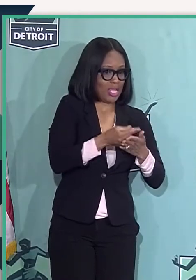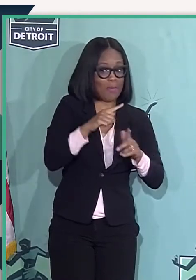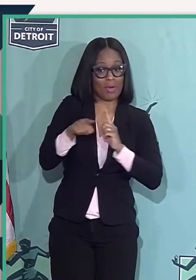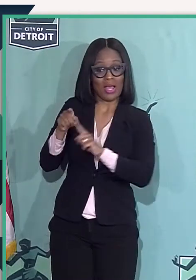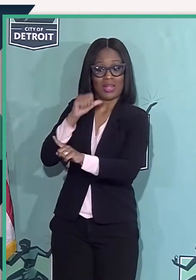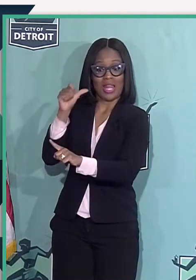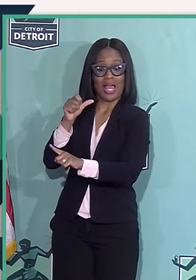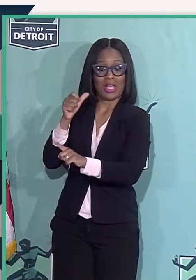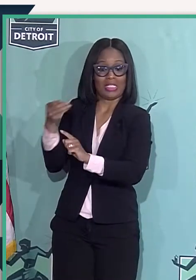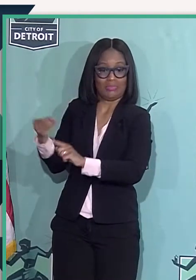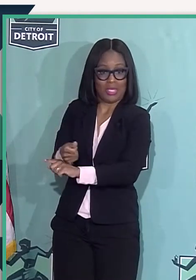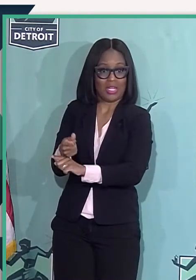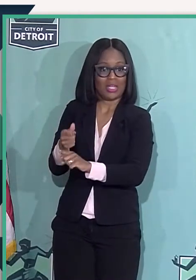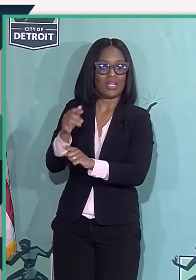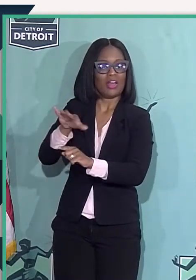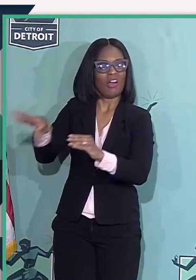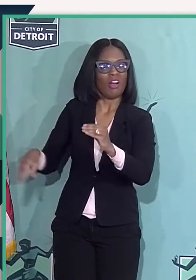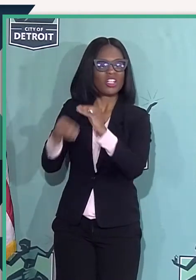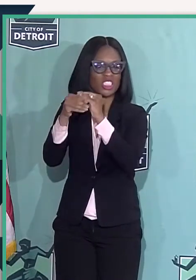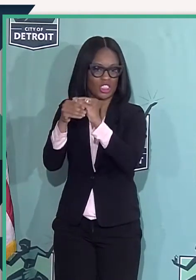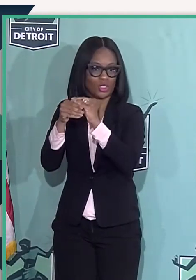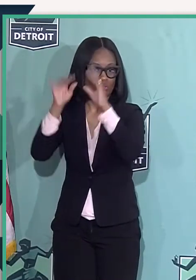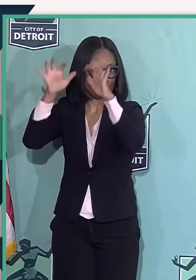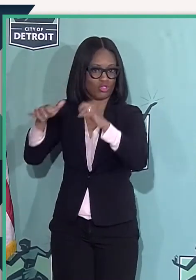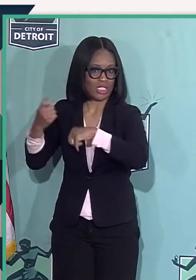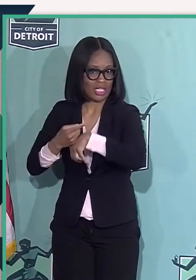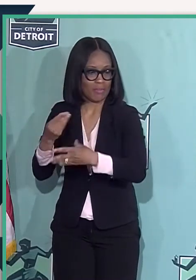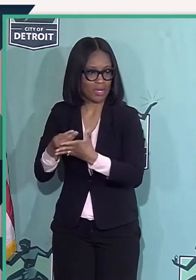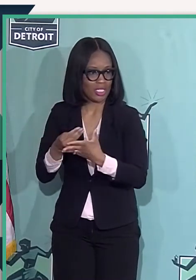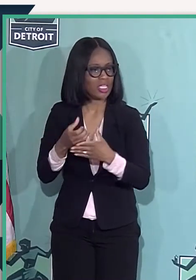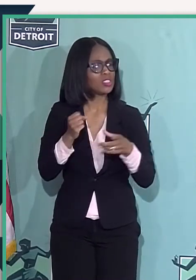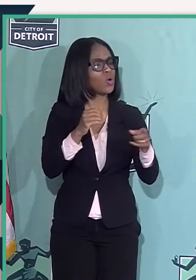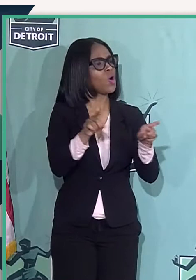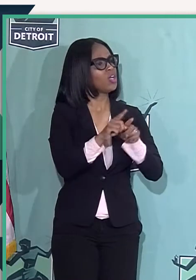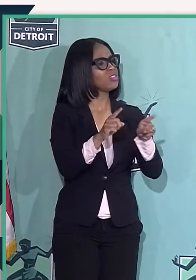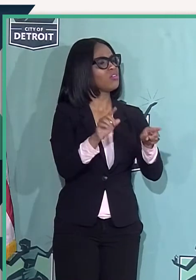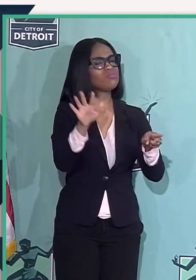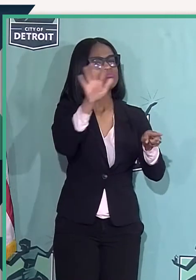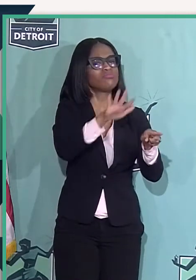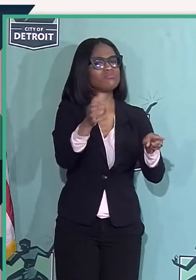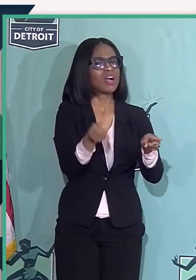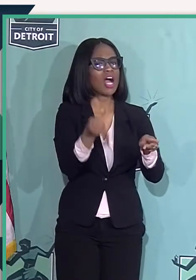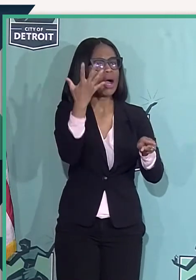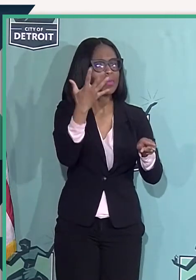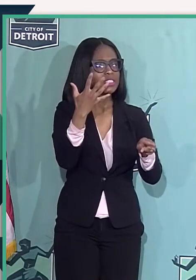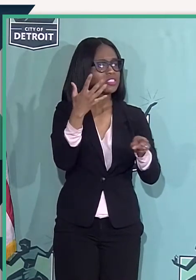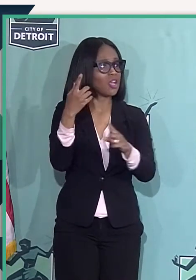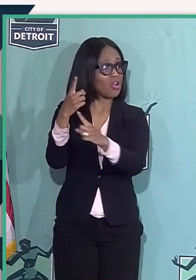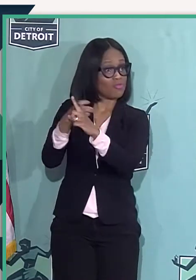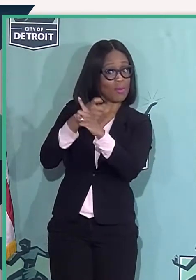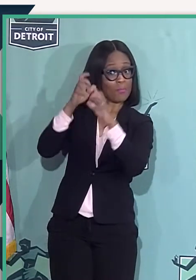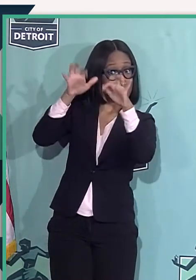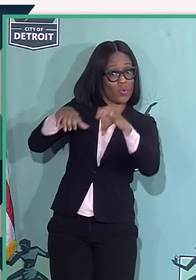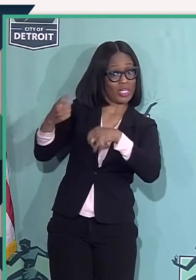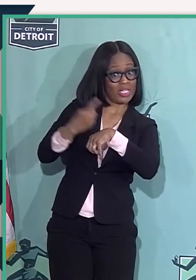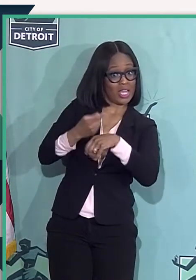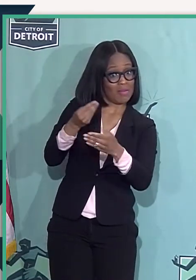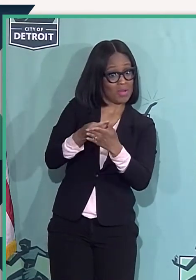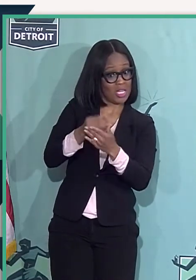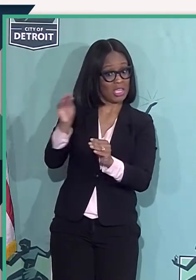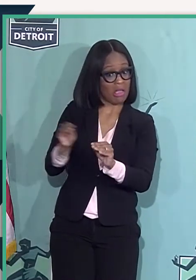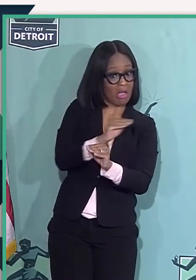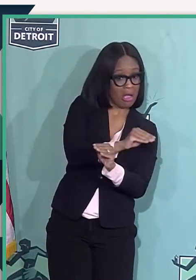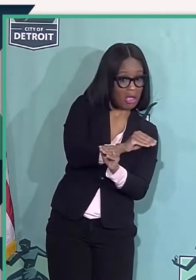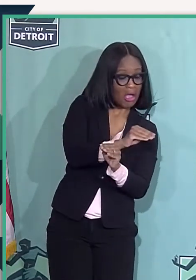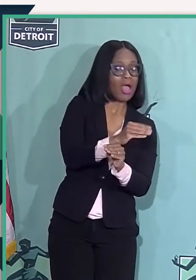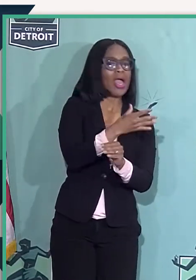spending the base rainy day funds. Okay, and then just if you could give me a ballpark figure for how much that was that came out of the rainy day fund, and just a rough